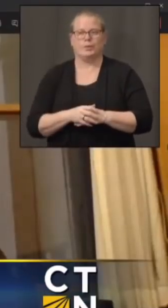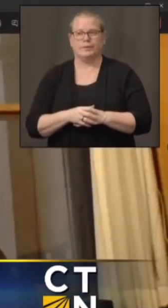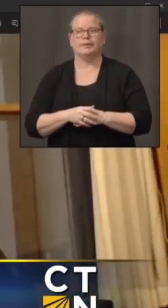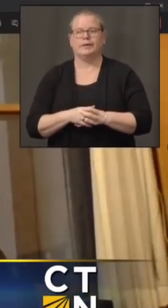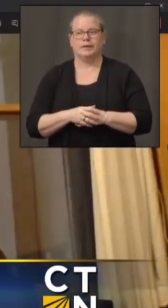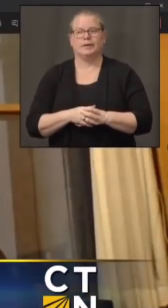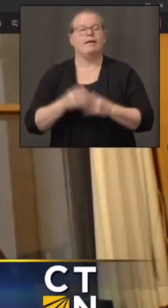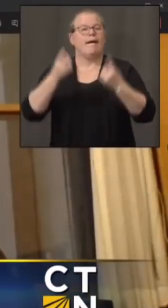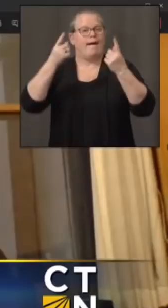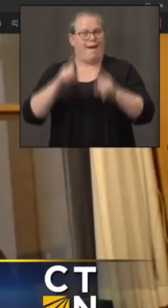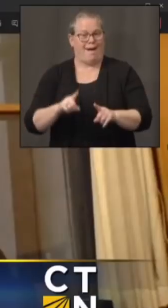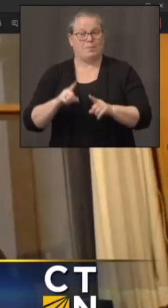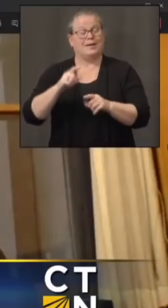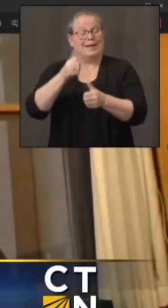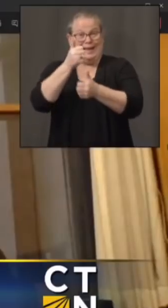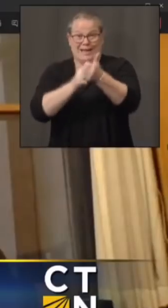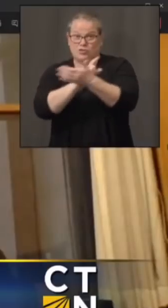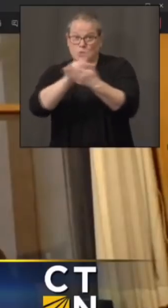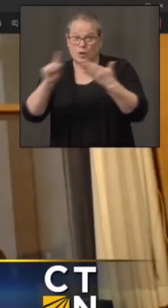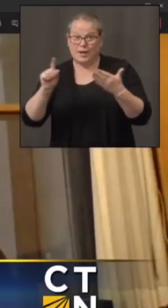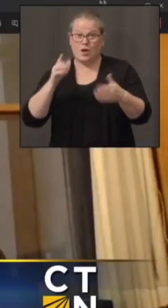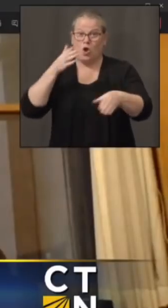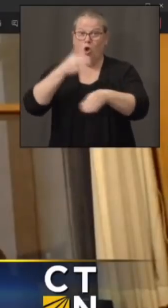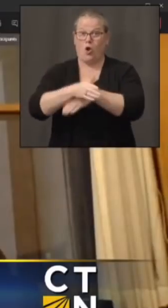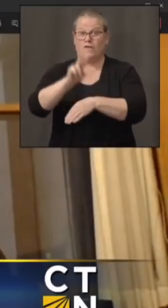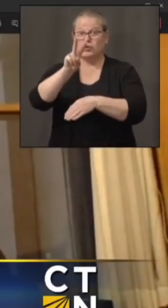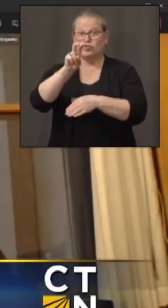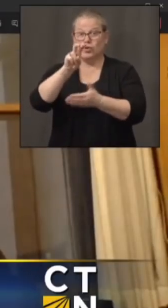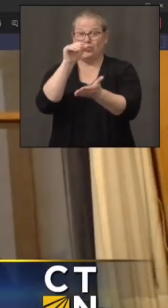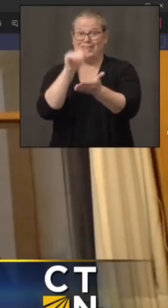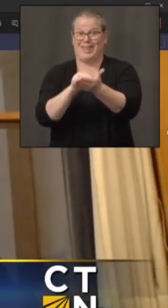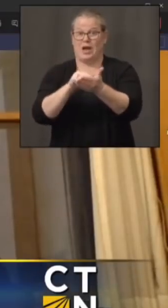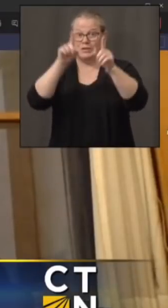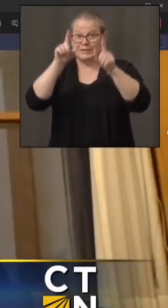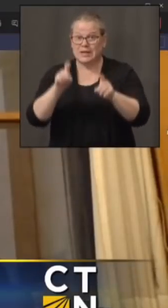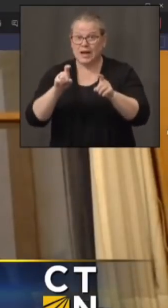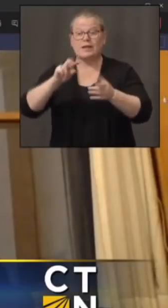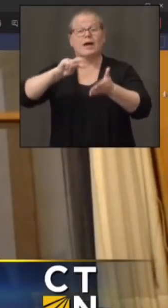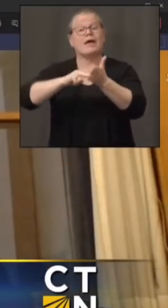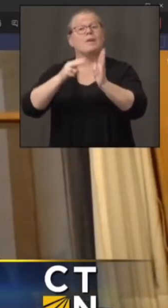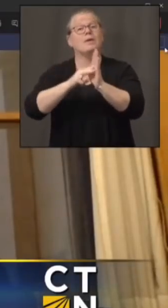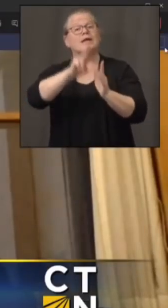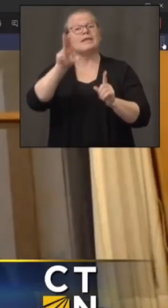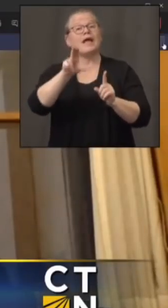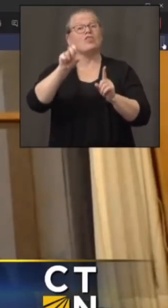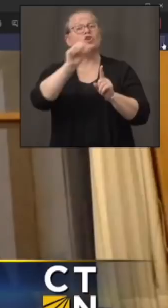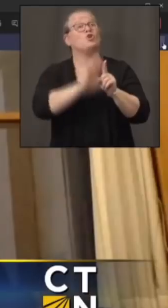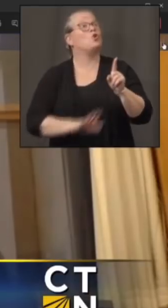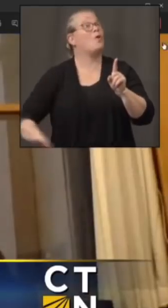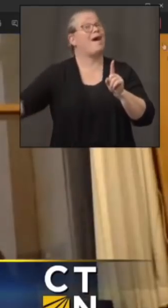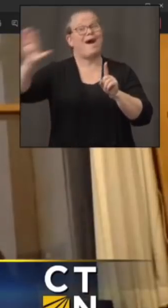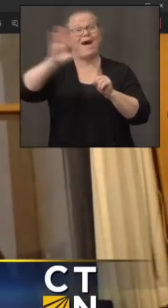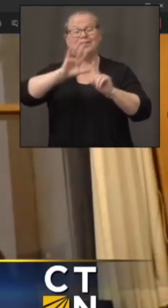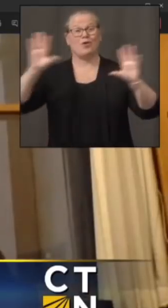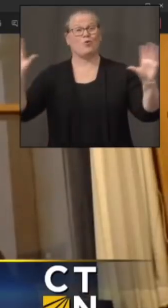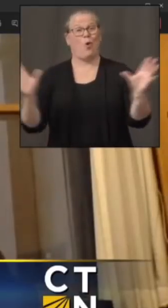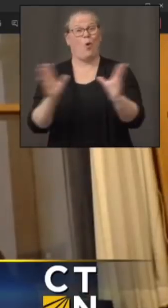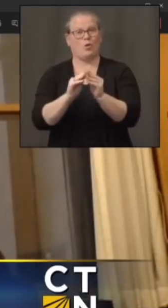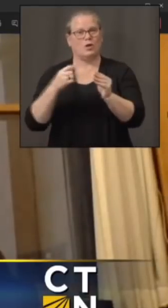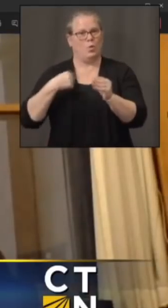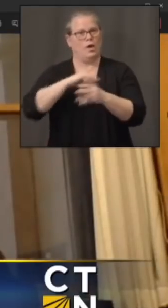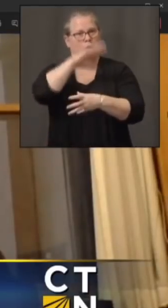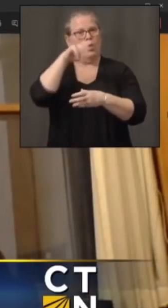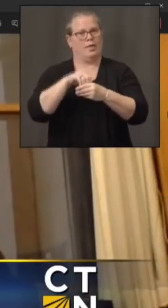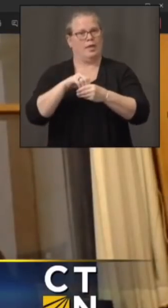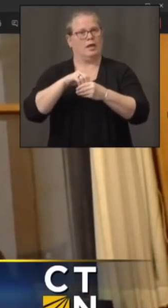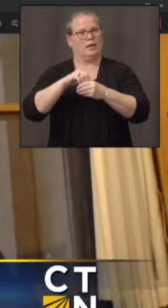200,000 tests a week, which makes us top 5 in the nation in testing per capita. We have seen a surge over the last few days, and we